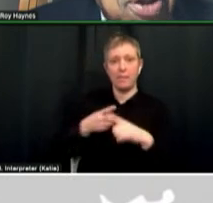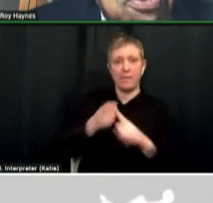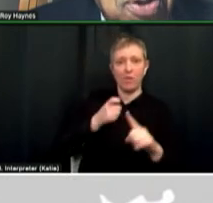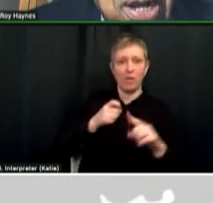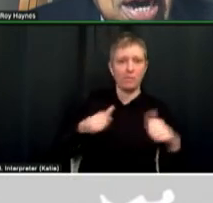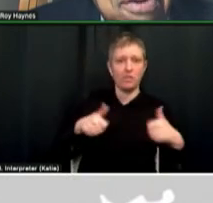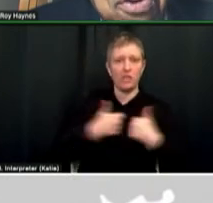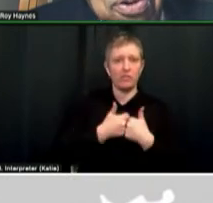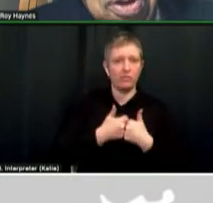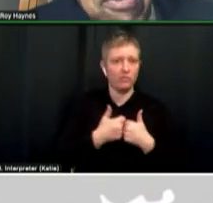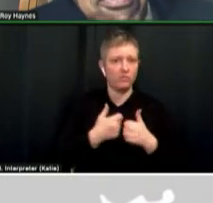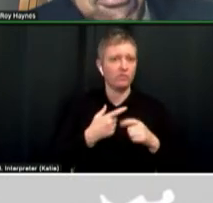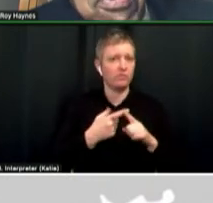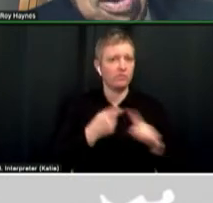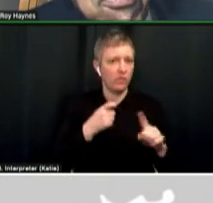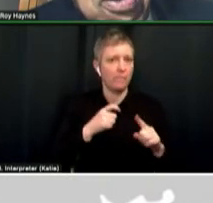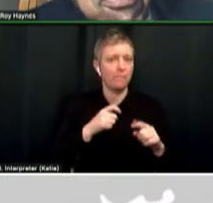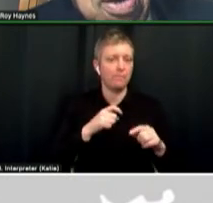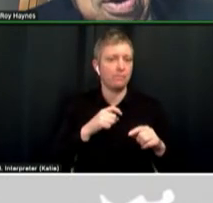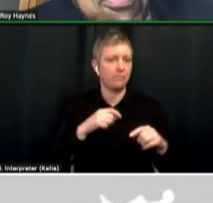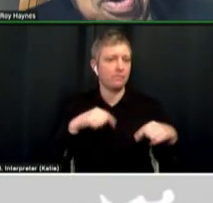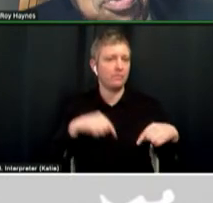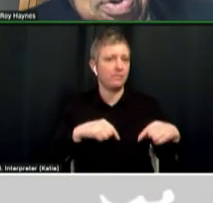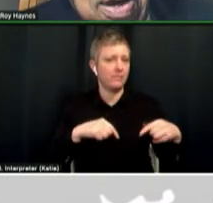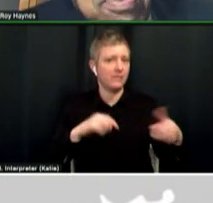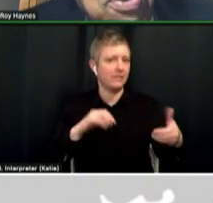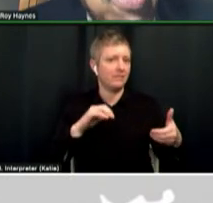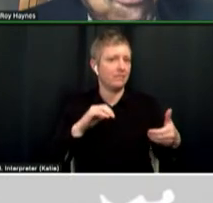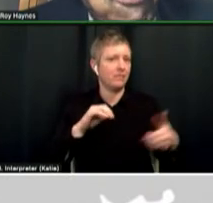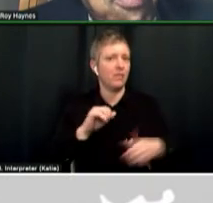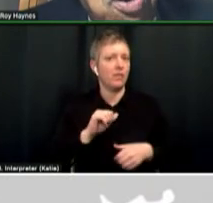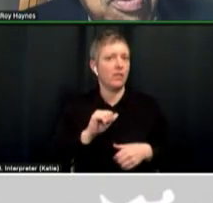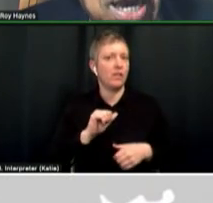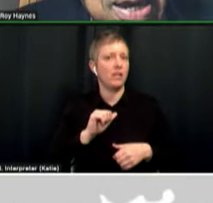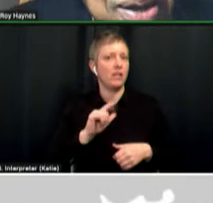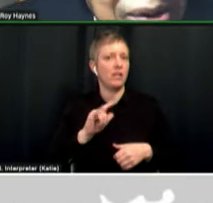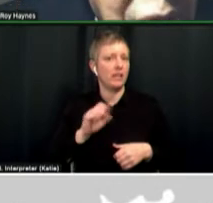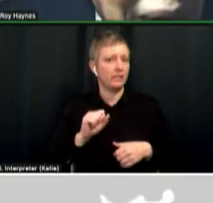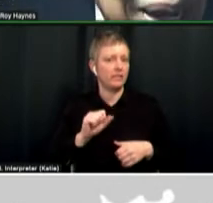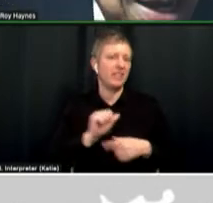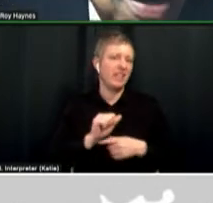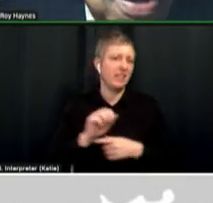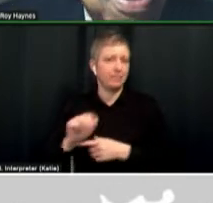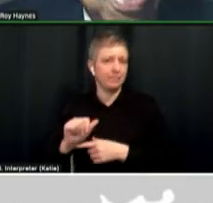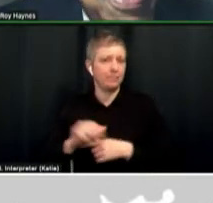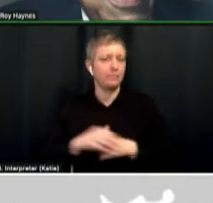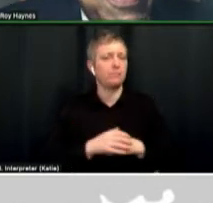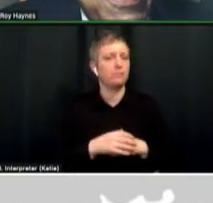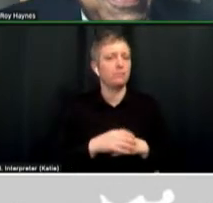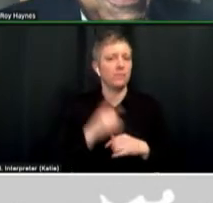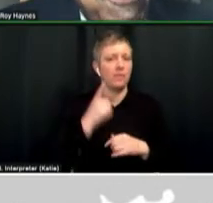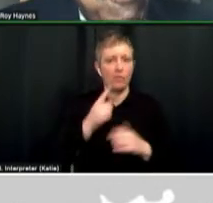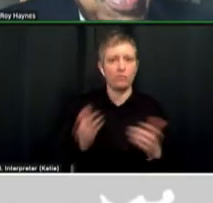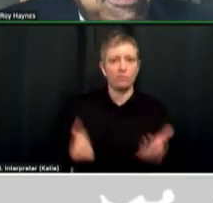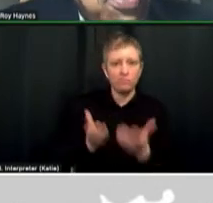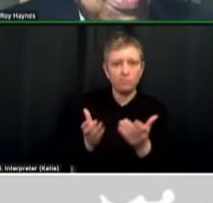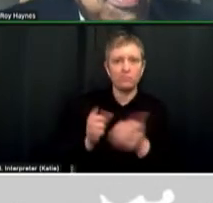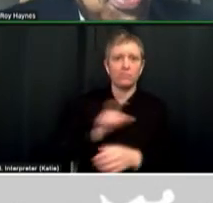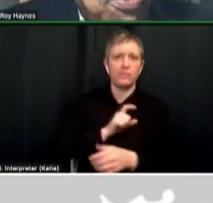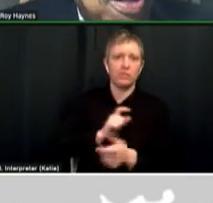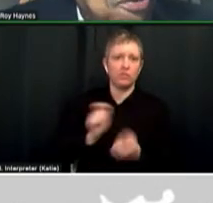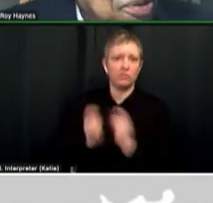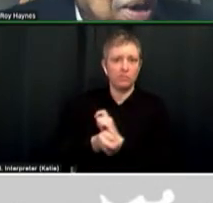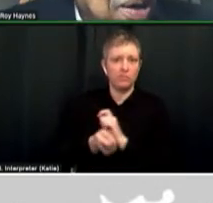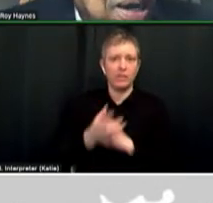Abana Ministerial Alliance Coalition for Justice and Police Reform and the training of the